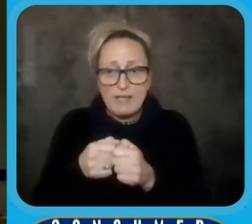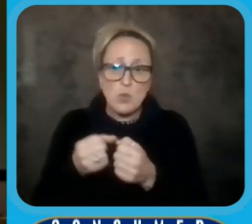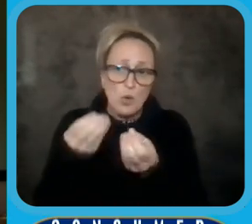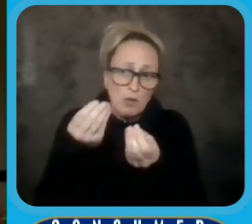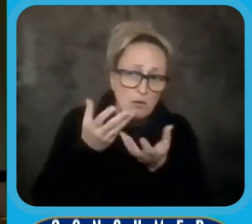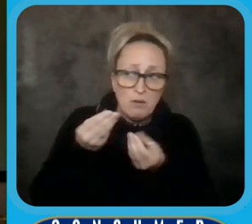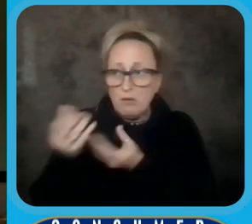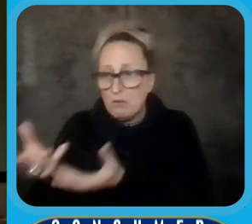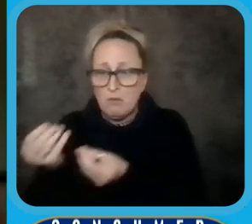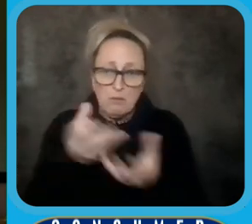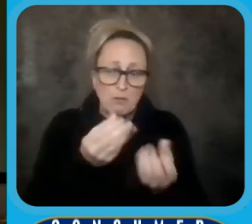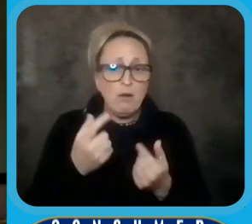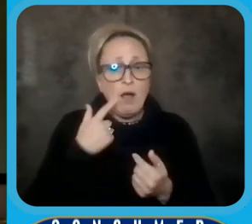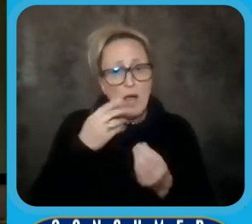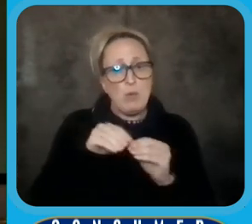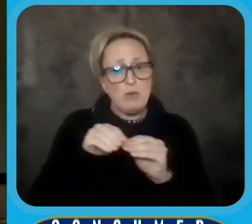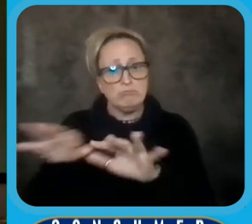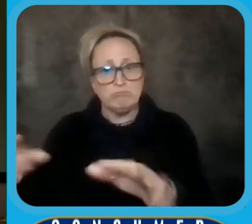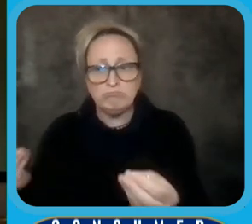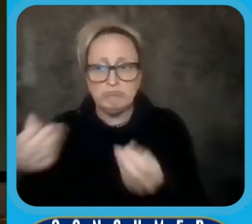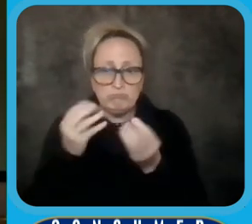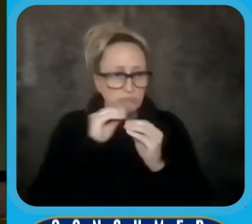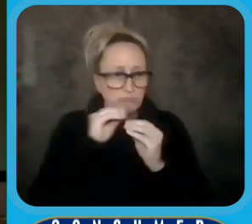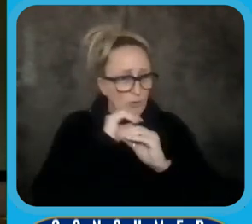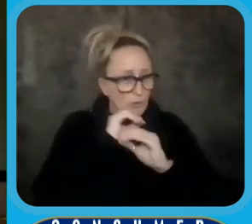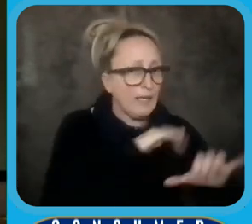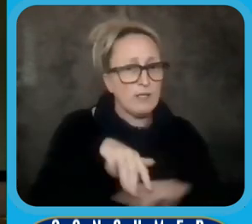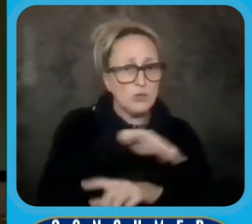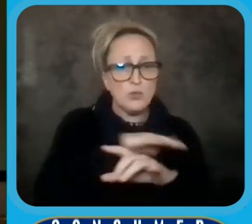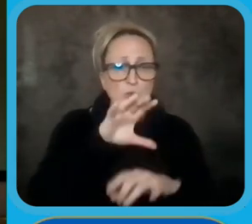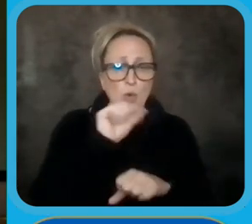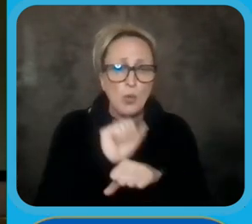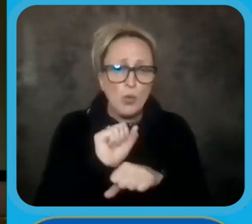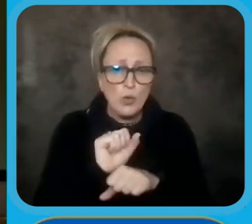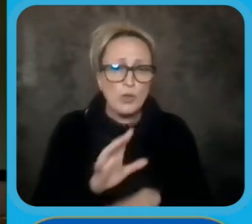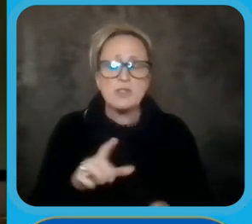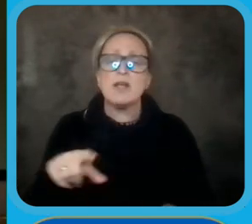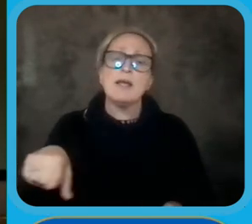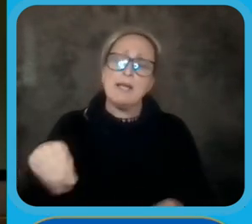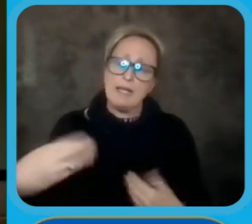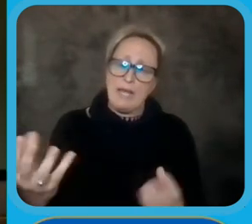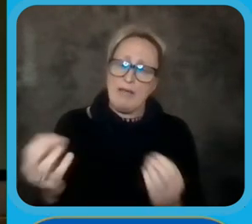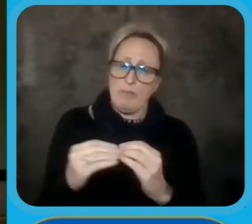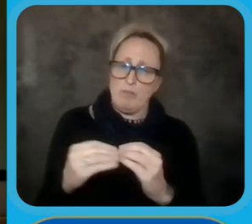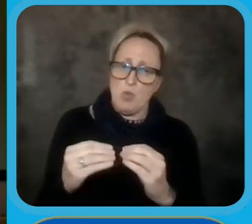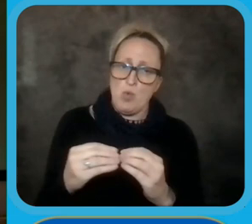messages to me, and I would therefore communicate it to the coworkers, gave them a little bit more,